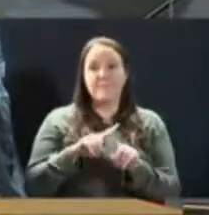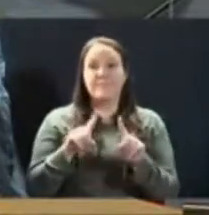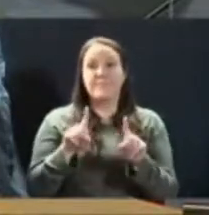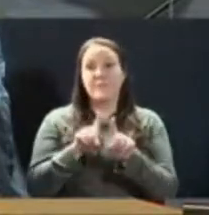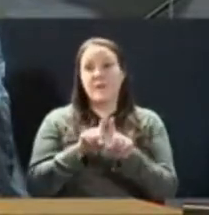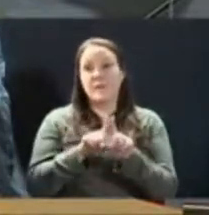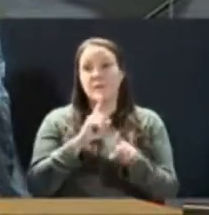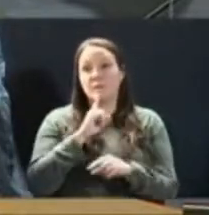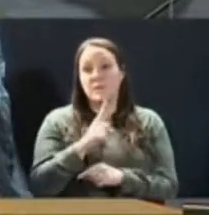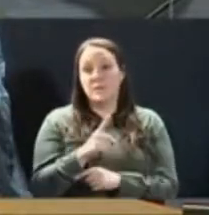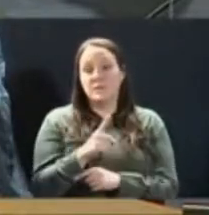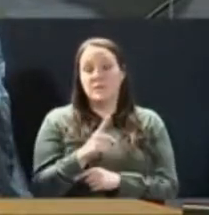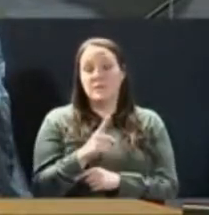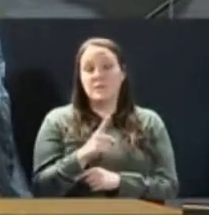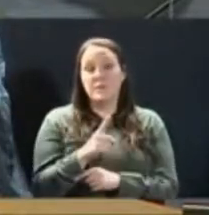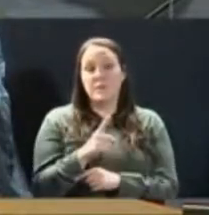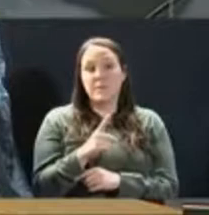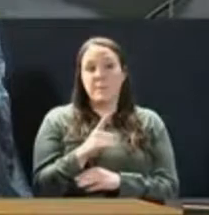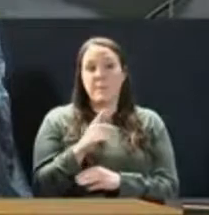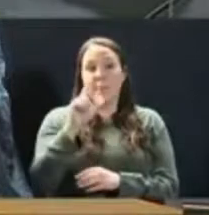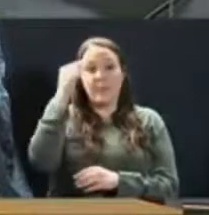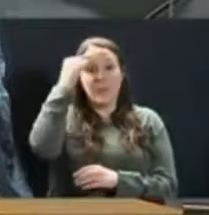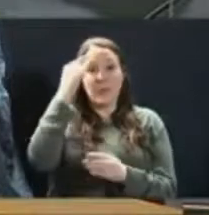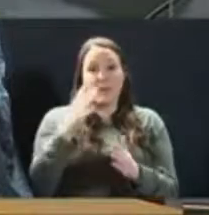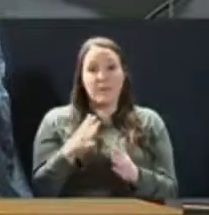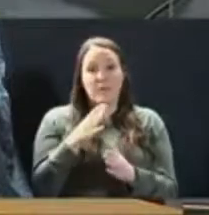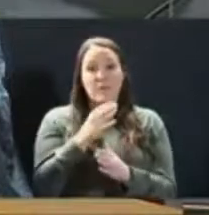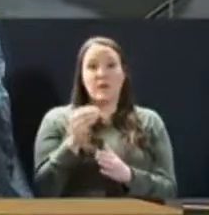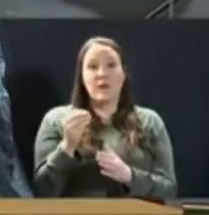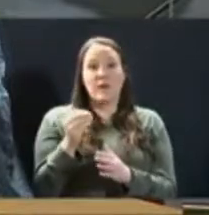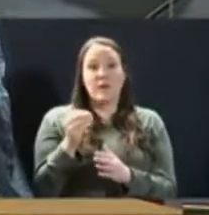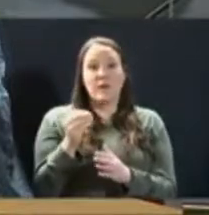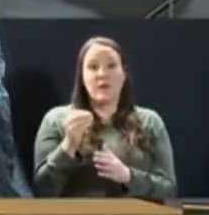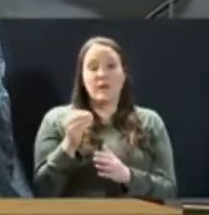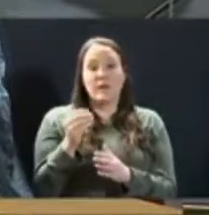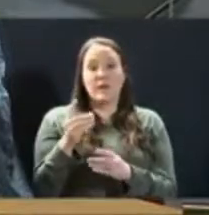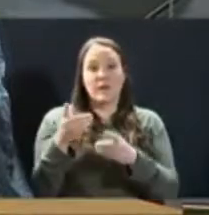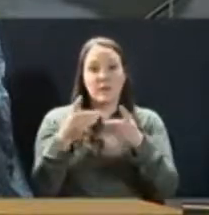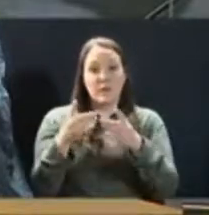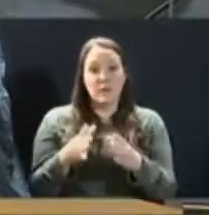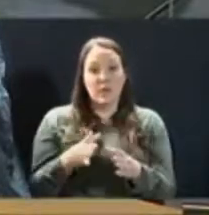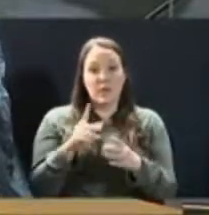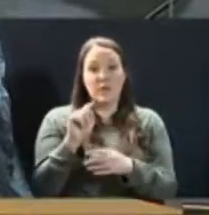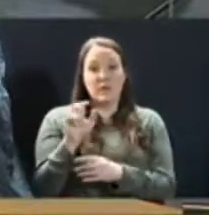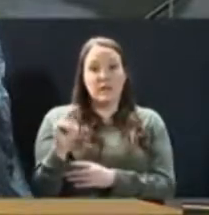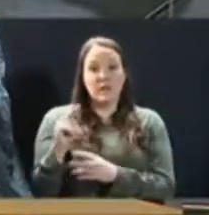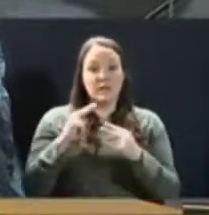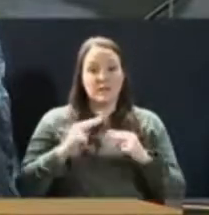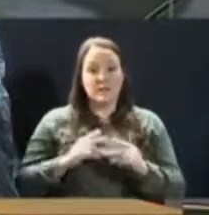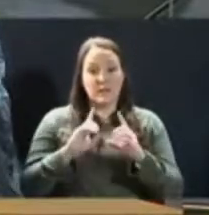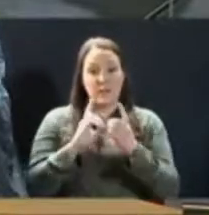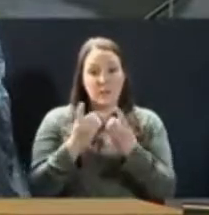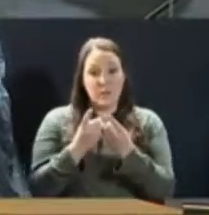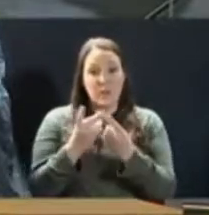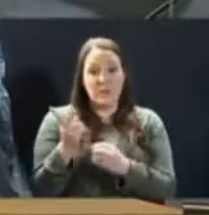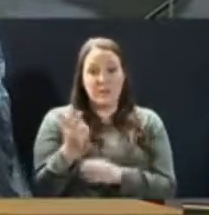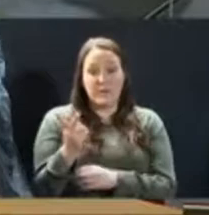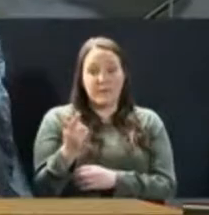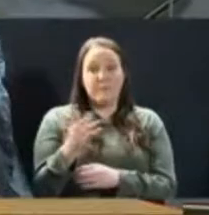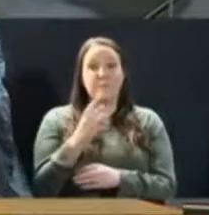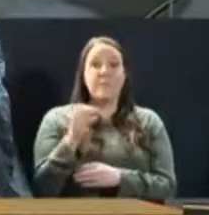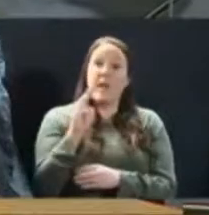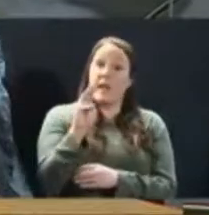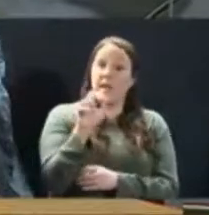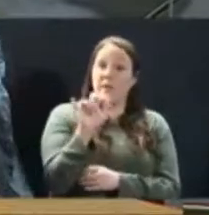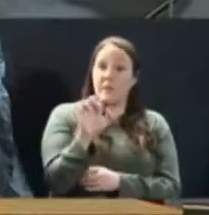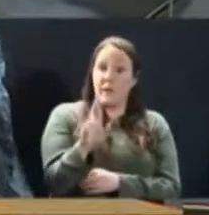also true that the governor and the director of the Tennessee Health Department and the